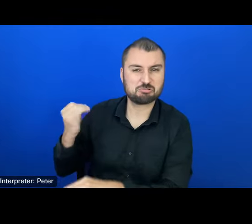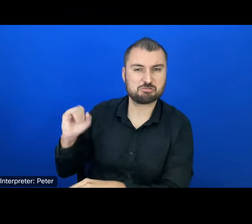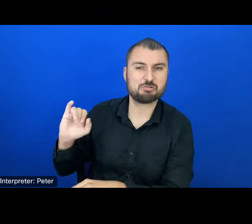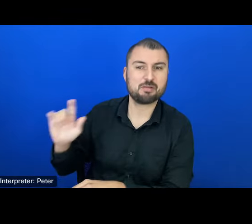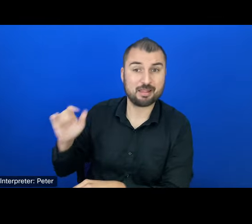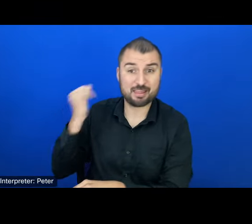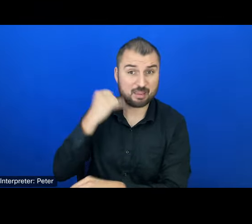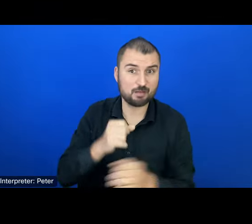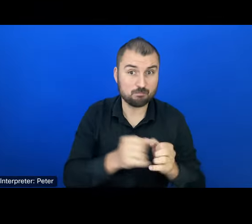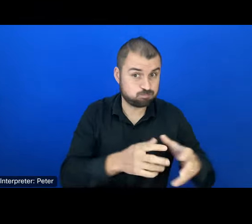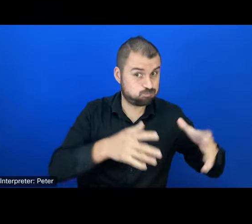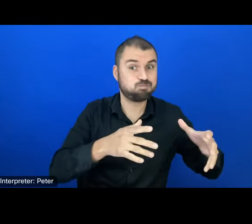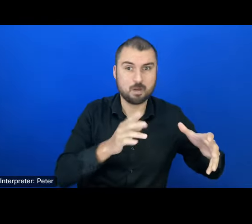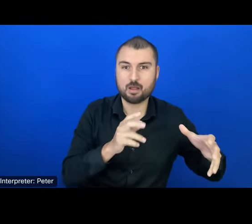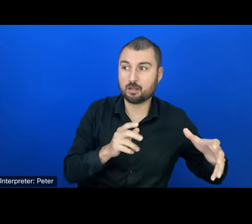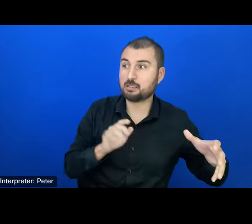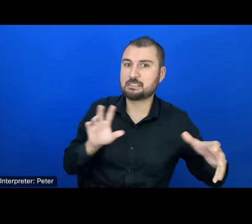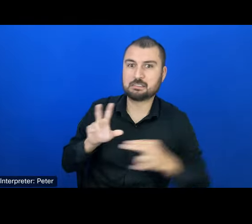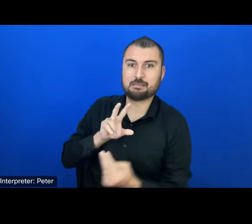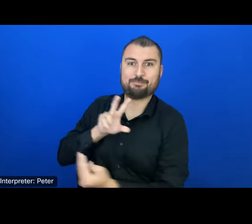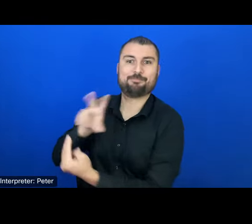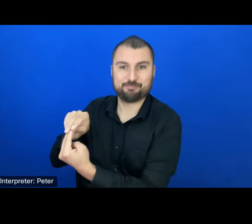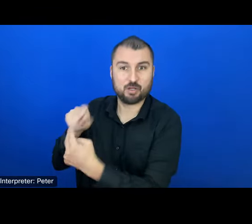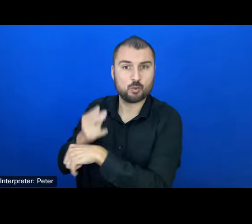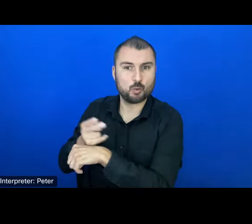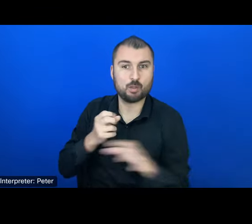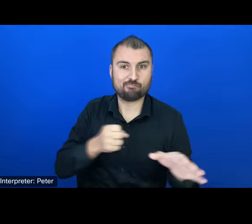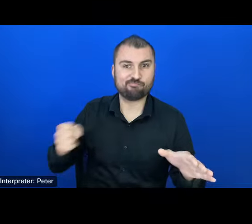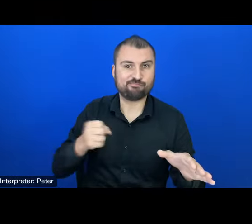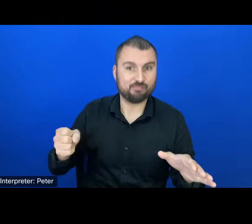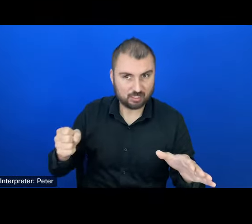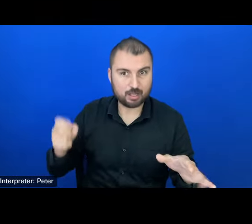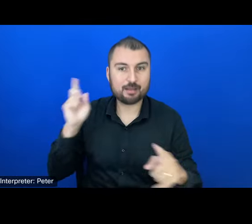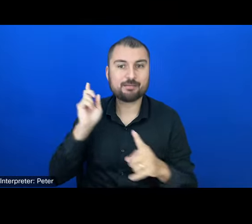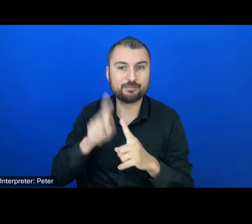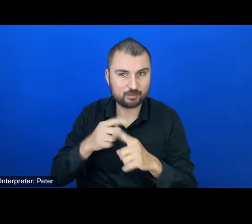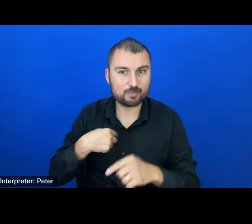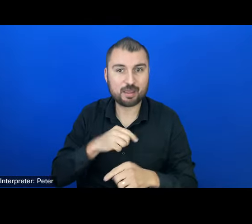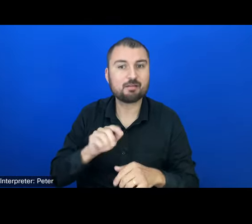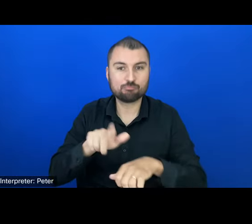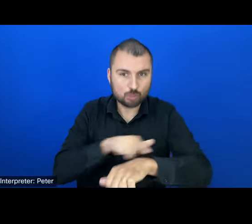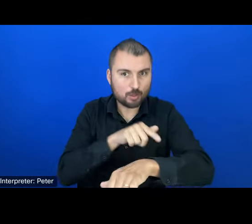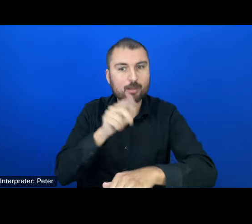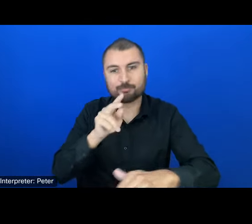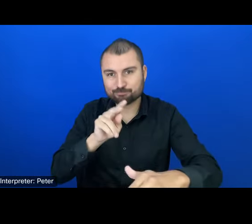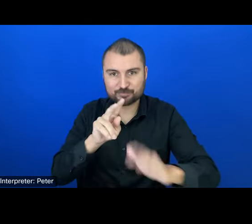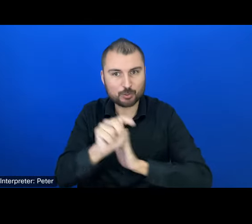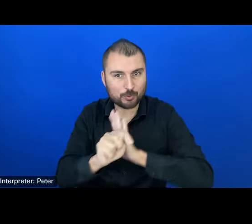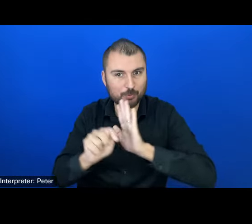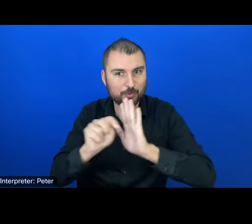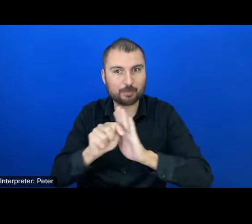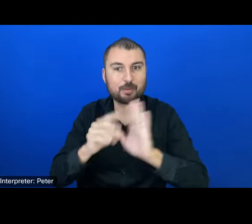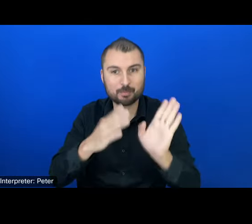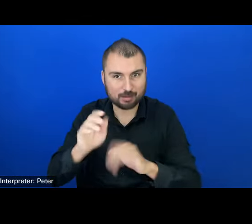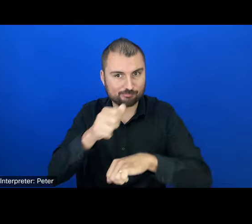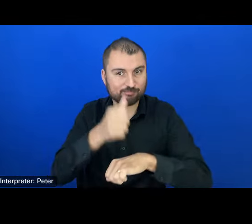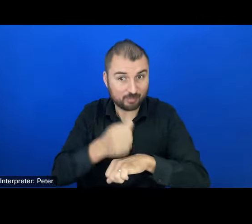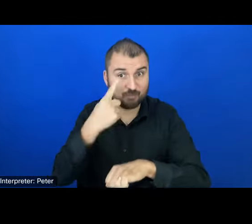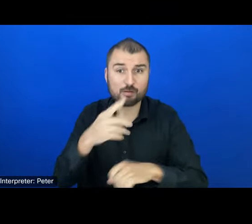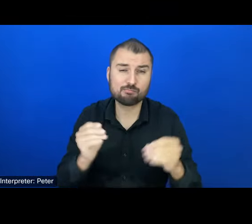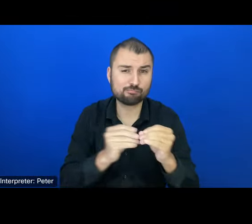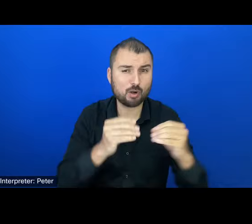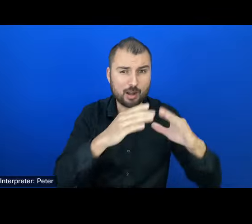population until that comes back down, or until we get a longer-term plan in place for additional housing. The other factor